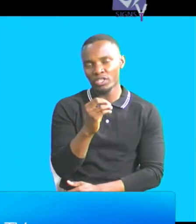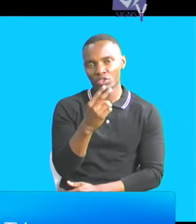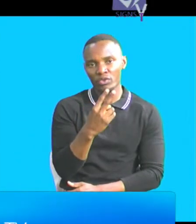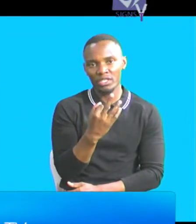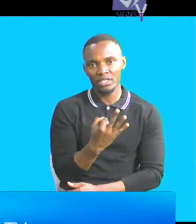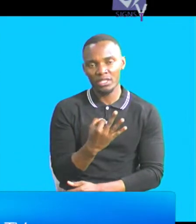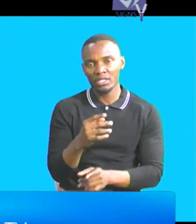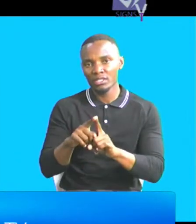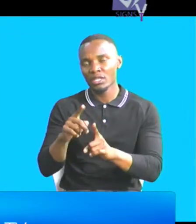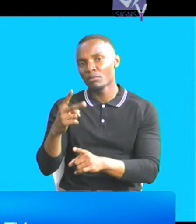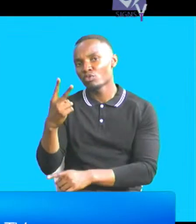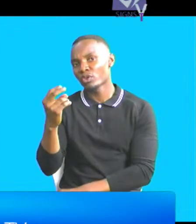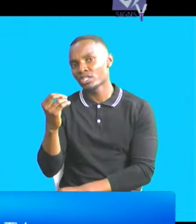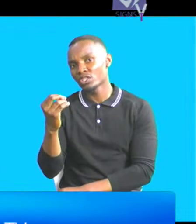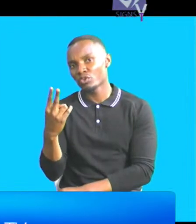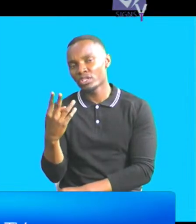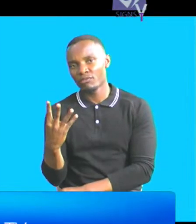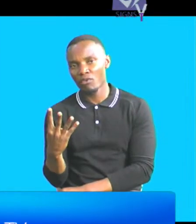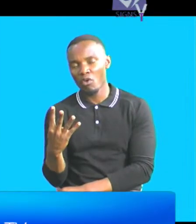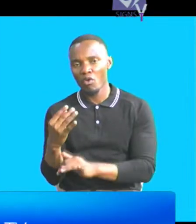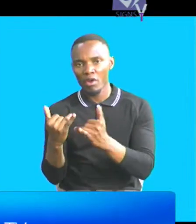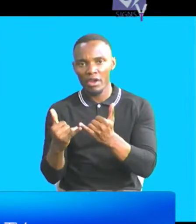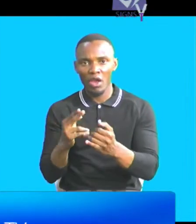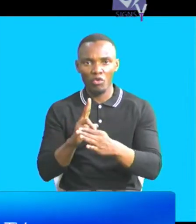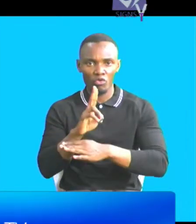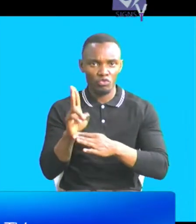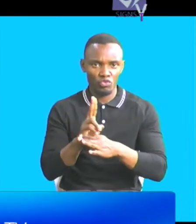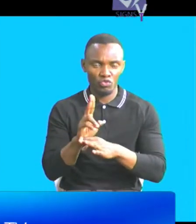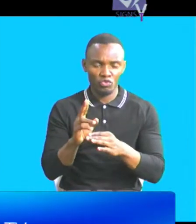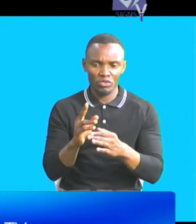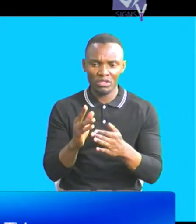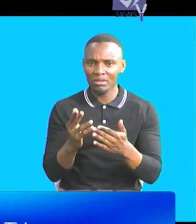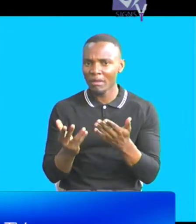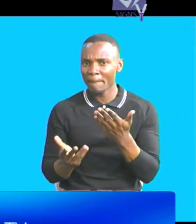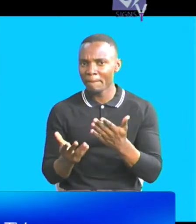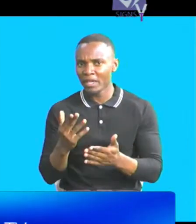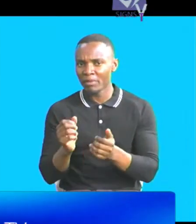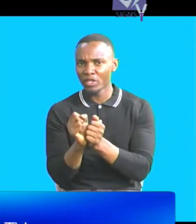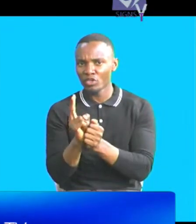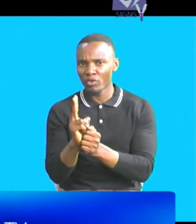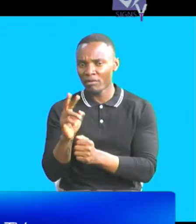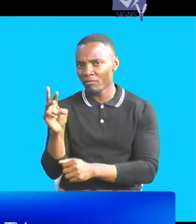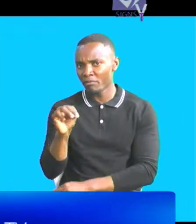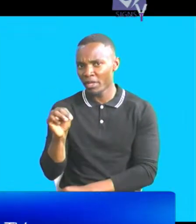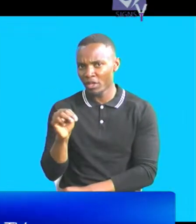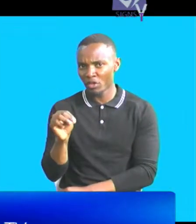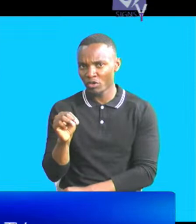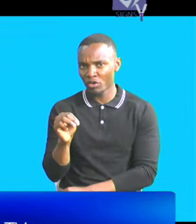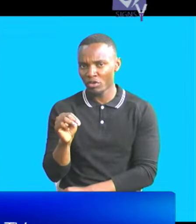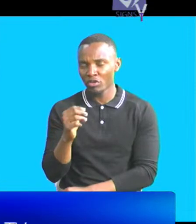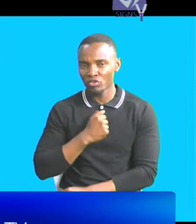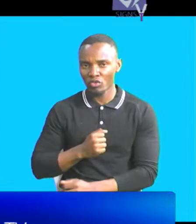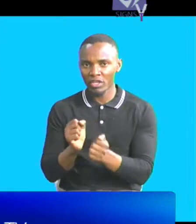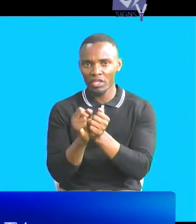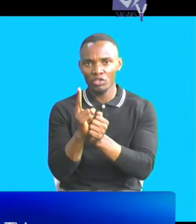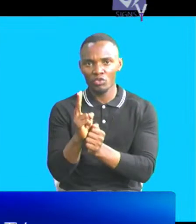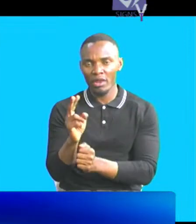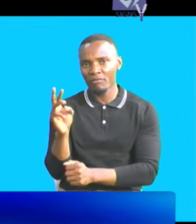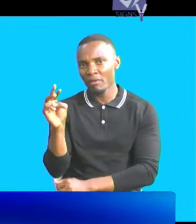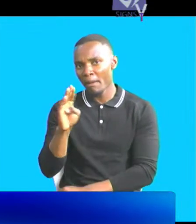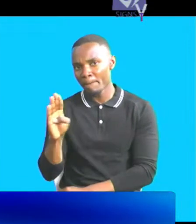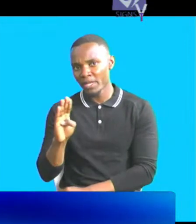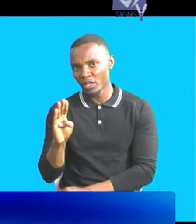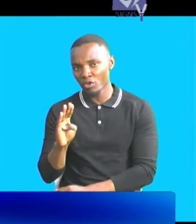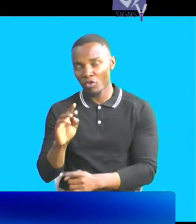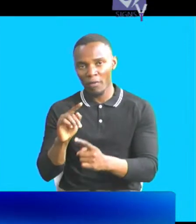2023-2024, we already used almost 12 billion shillings on the